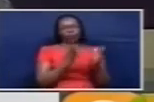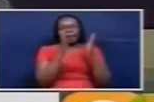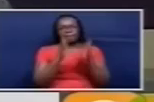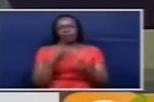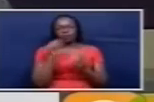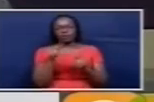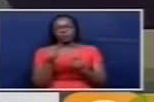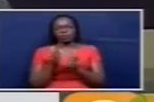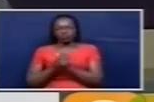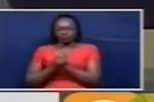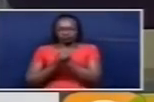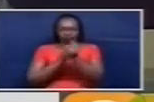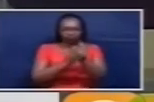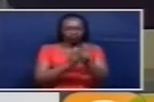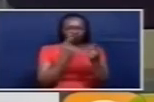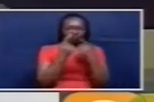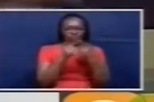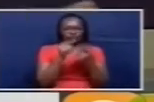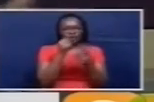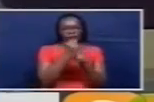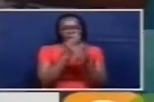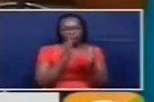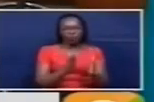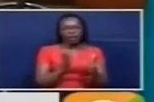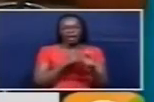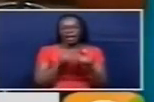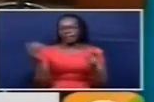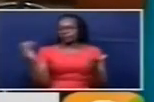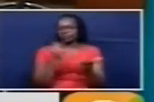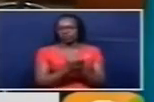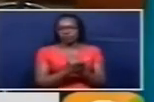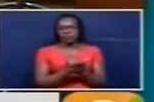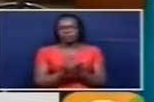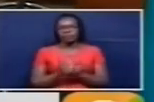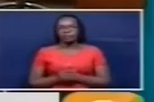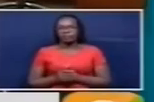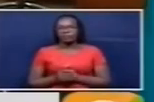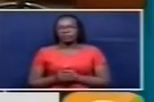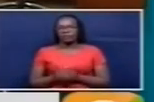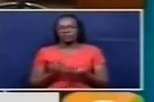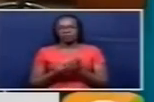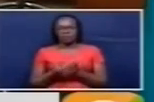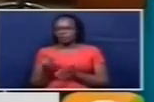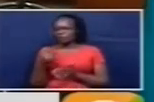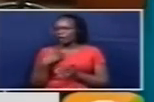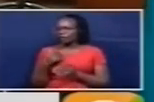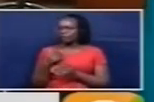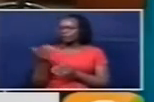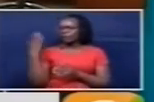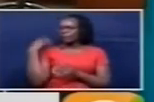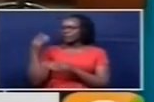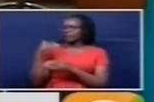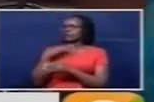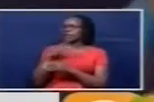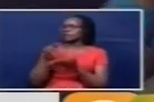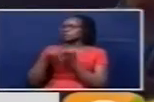to ensure that the youth are employed in these industries. When you mean dirty past, what do you mean? By the unemployed youth? By dirty past, in quotes,